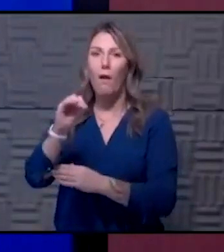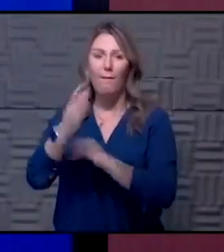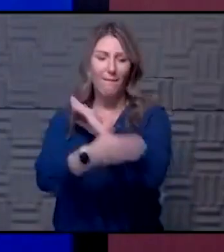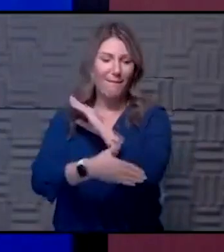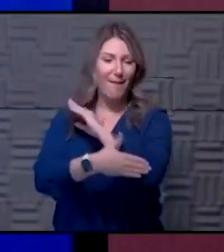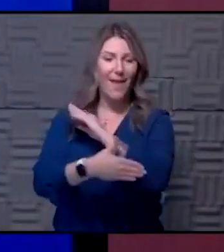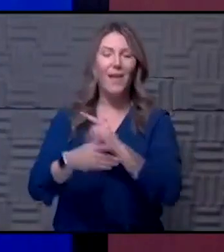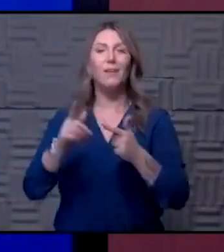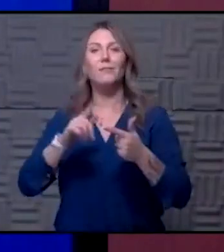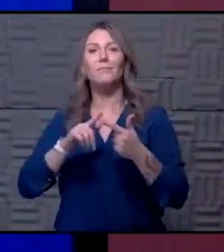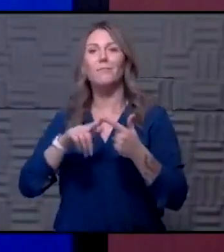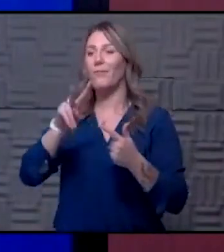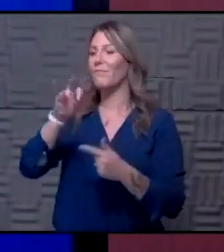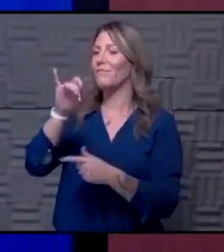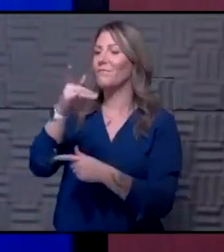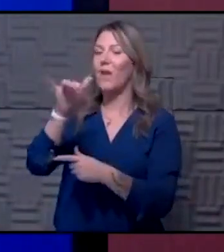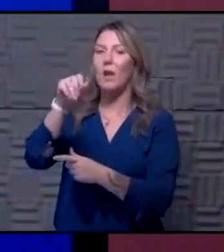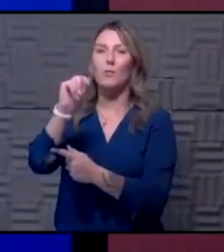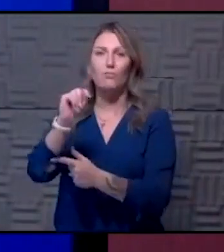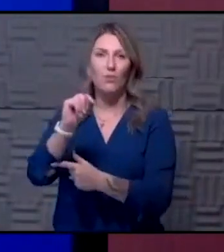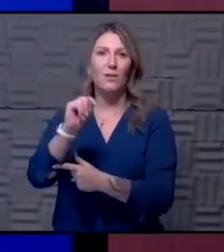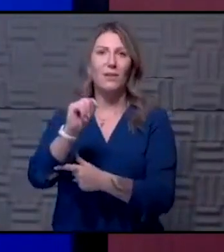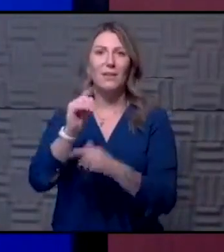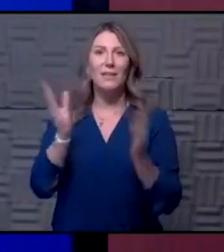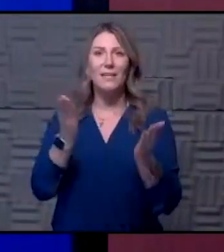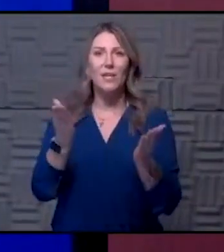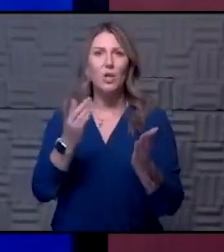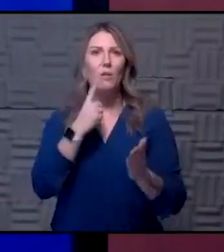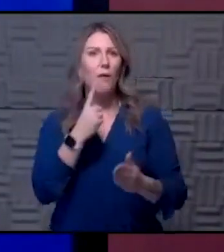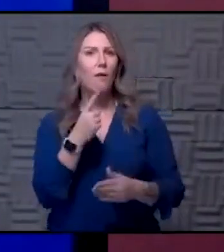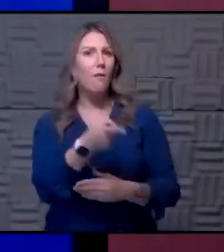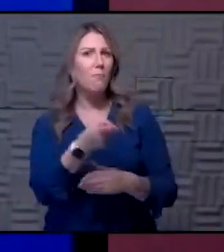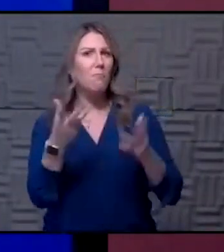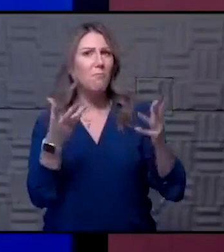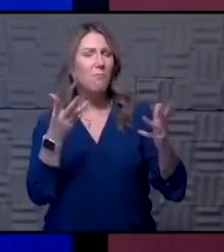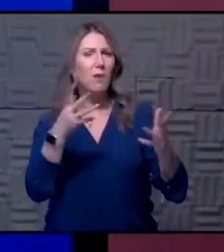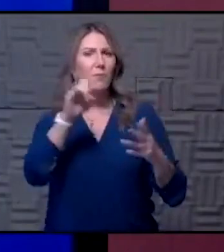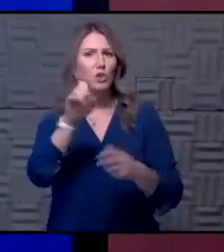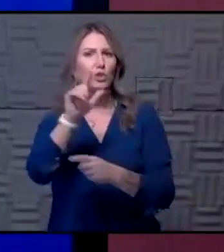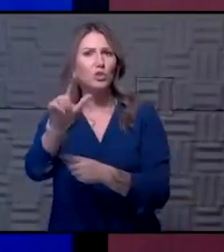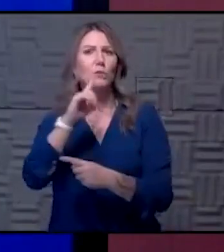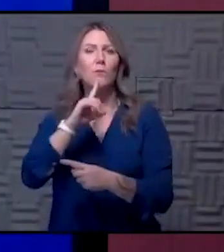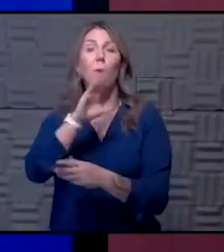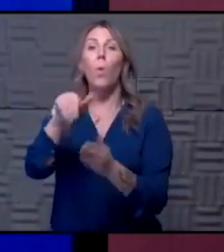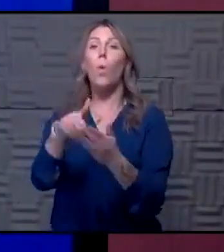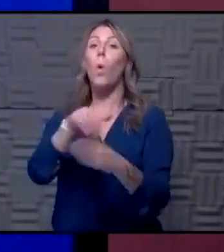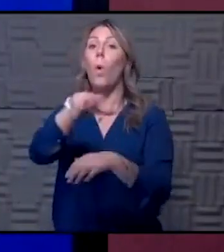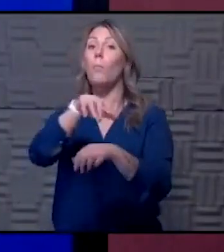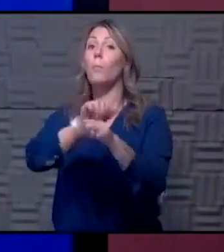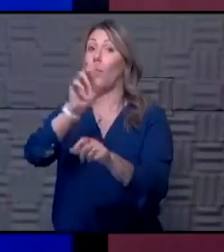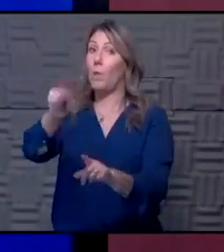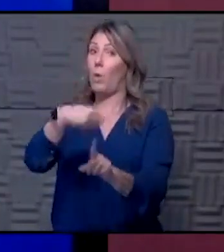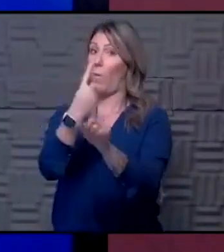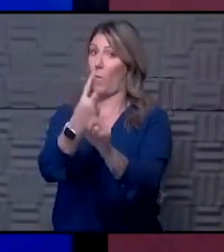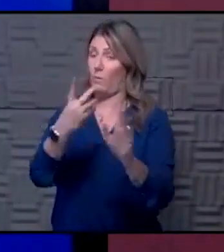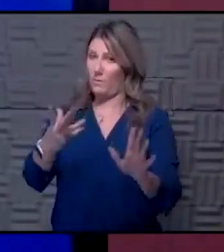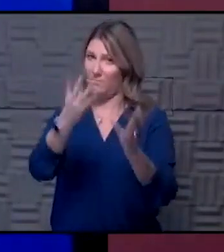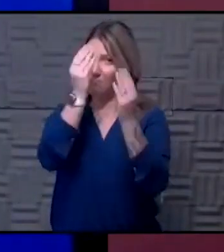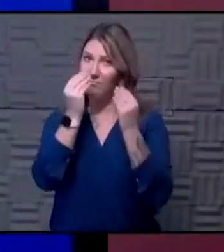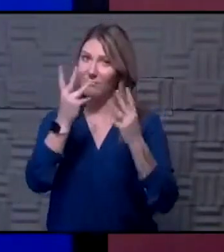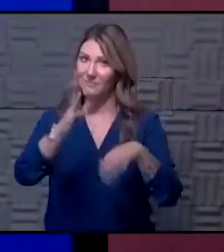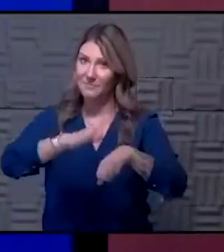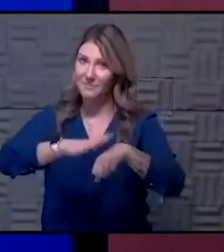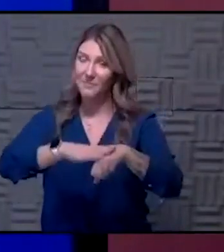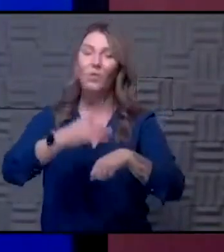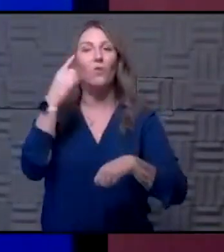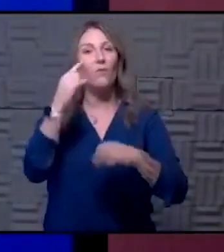Vibrant than FQHC here. So I think the vaccine. Too, that those are all by appointment only. They are by appointment only. That's right.